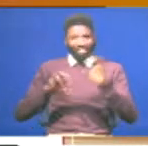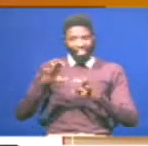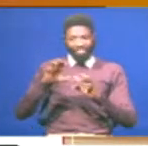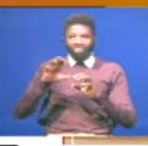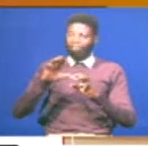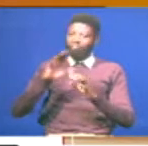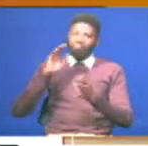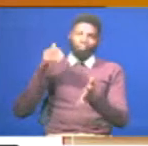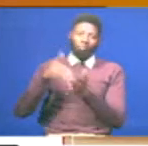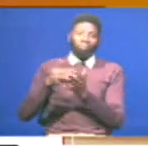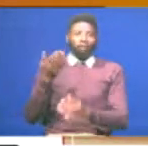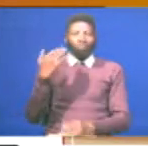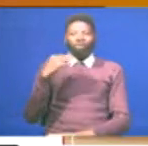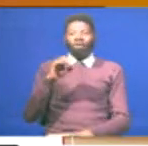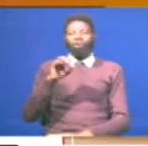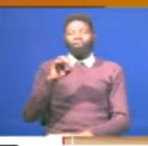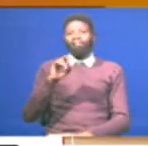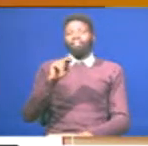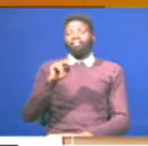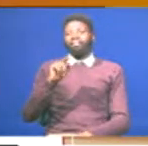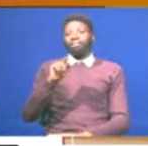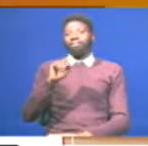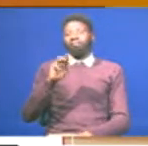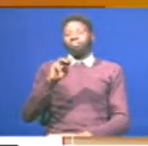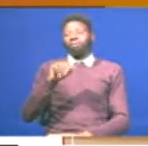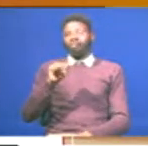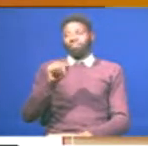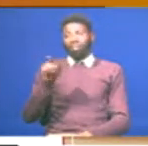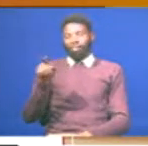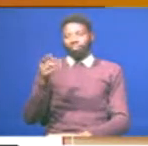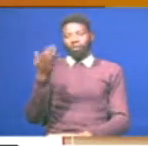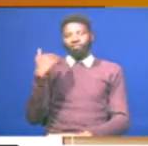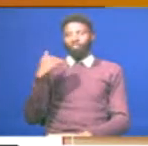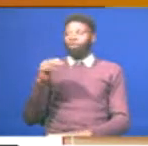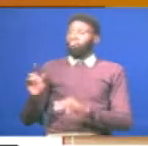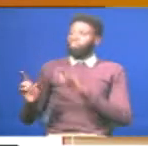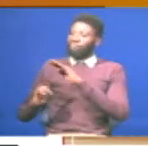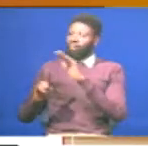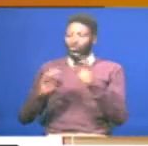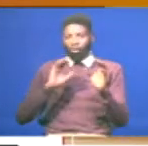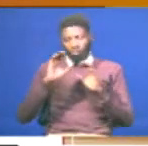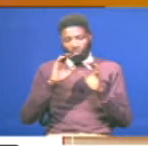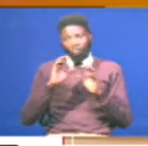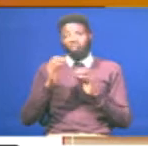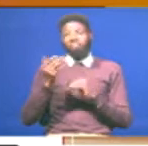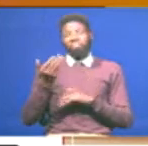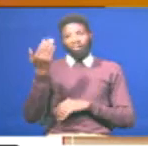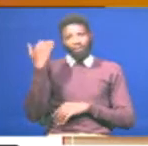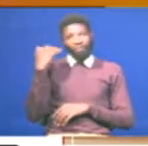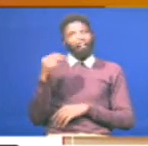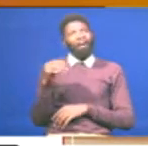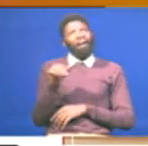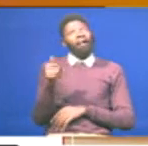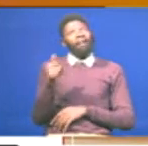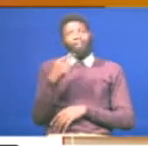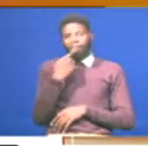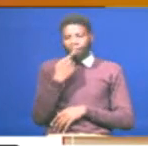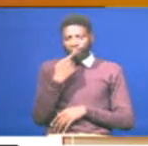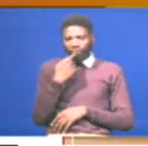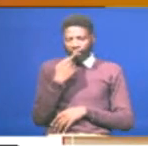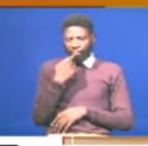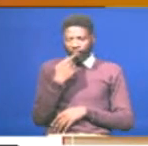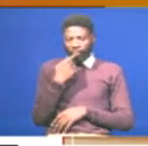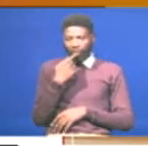Ntimama William, was Minister for Communications. Before him, I think Mheshimiwa, former Deputy,